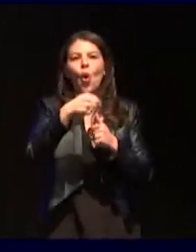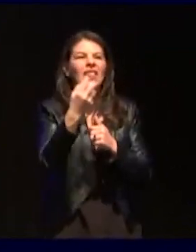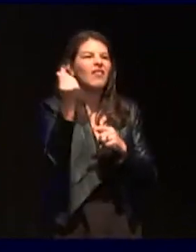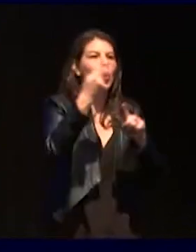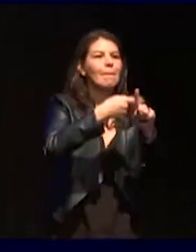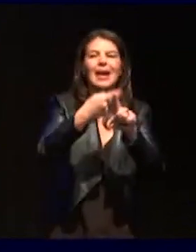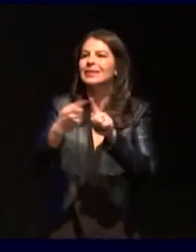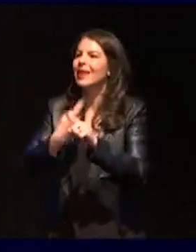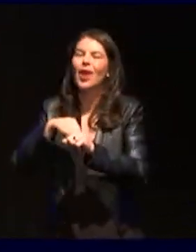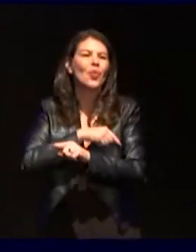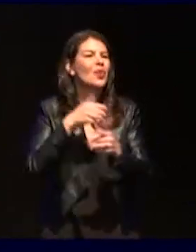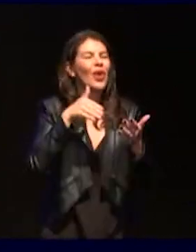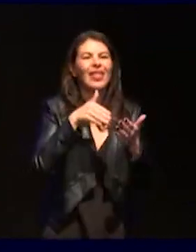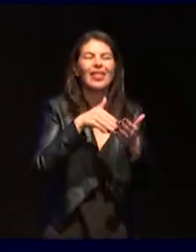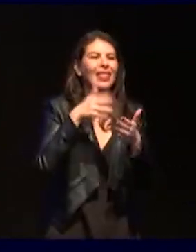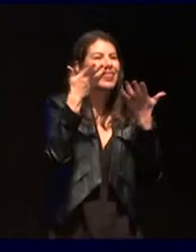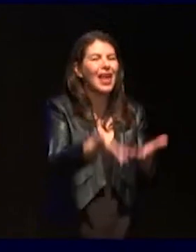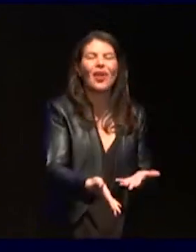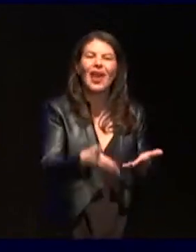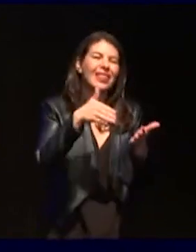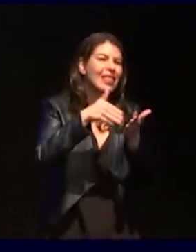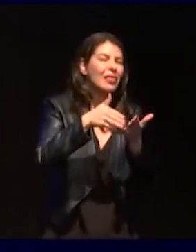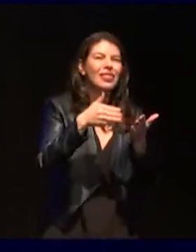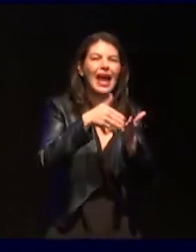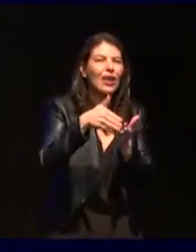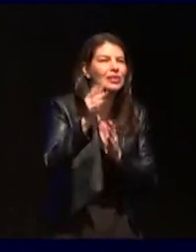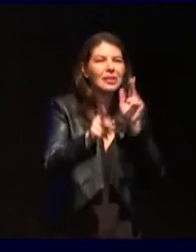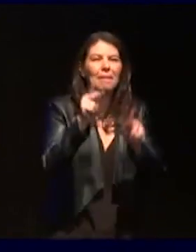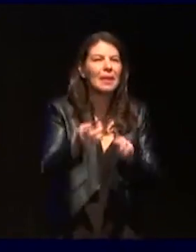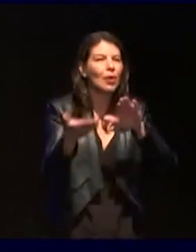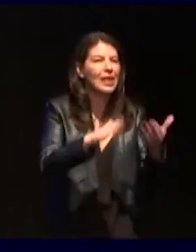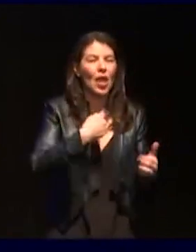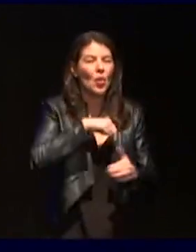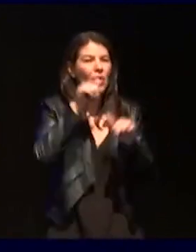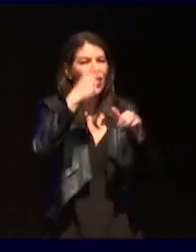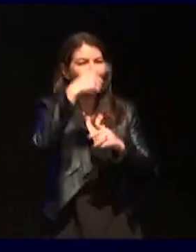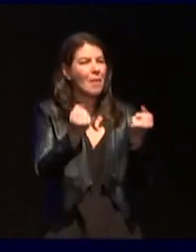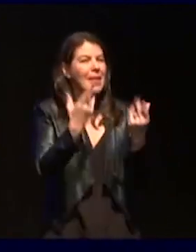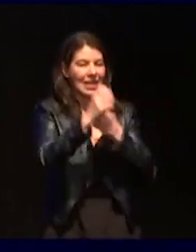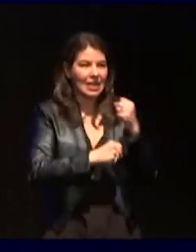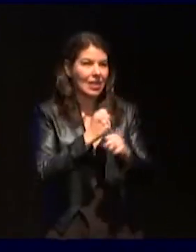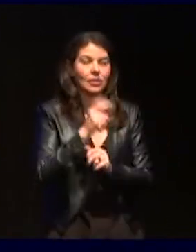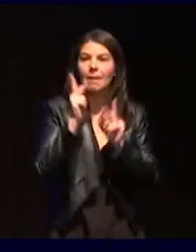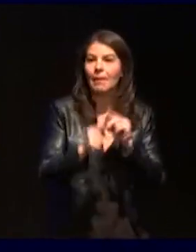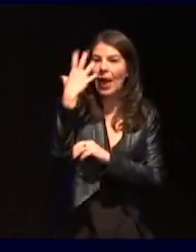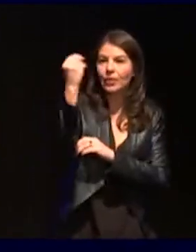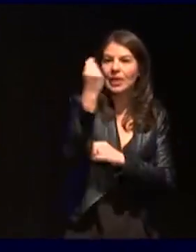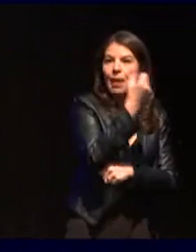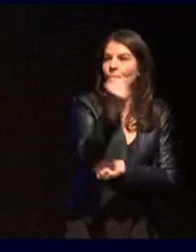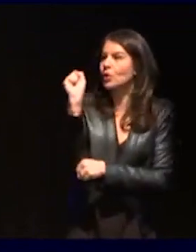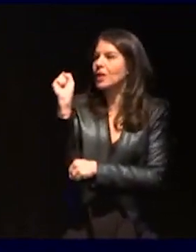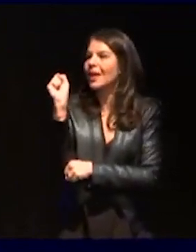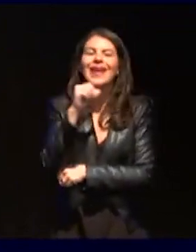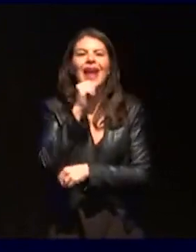were there for years, and thousands of human beings were killed, and individuals were in the street protesting, trying to keep us